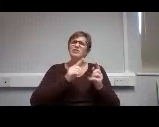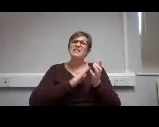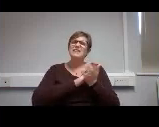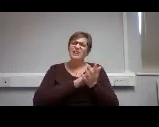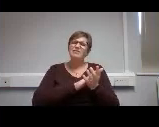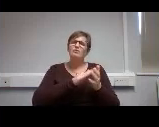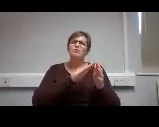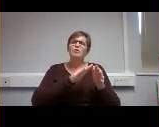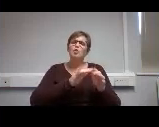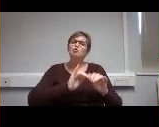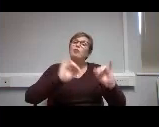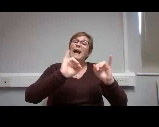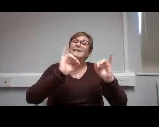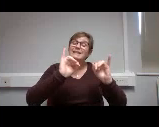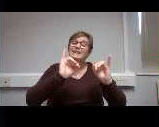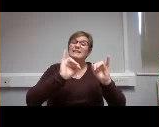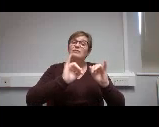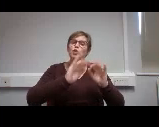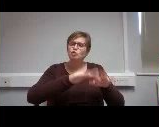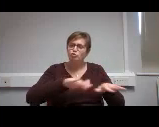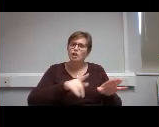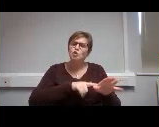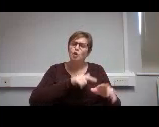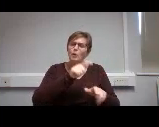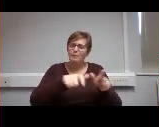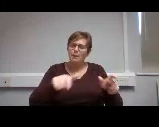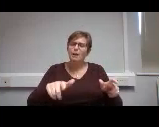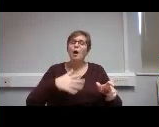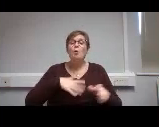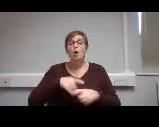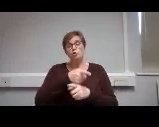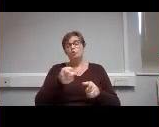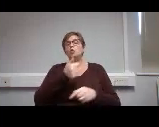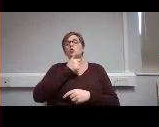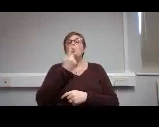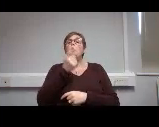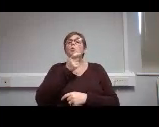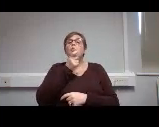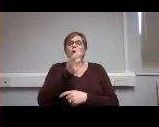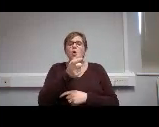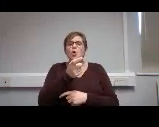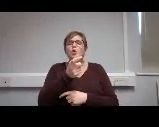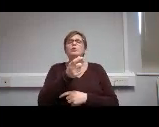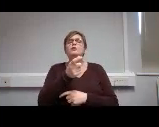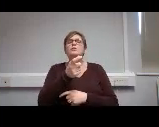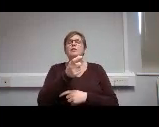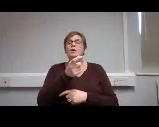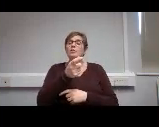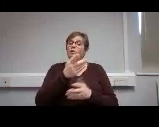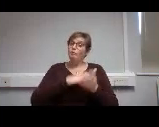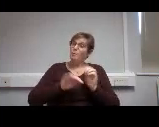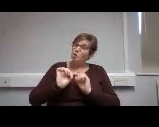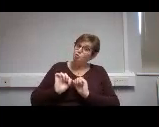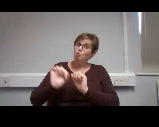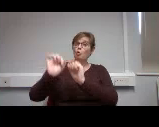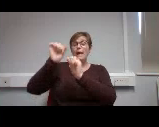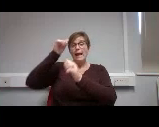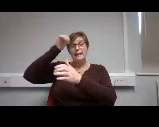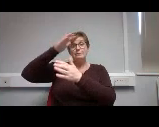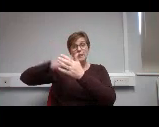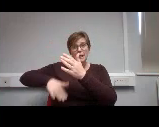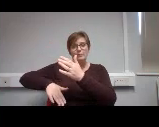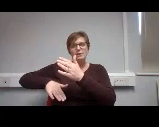children and young people, and using just one word, we're interested to understand from your experience, what